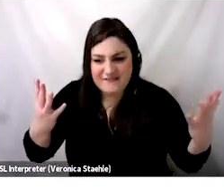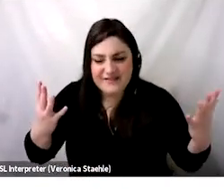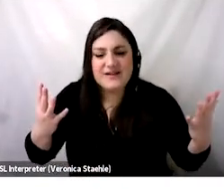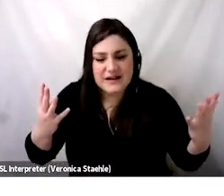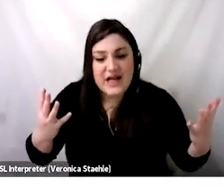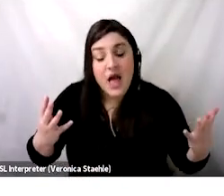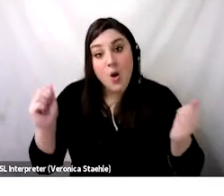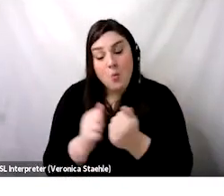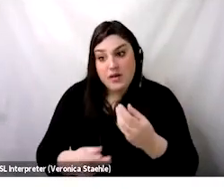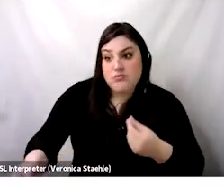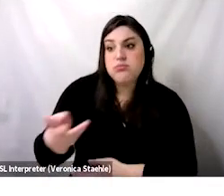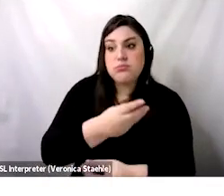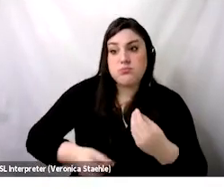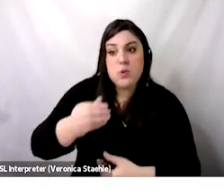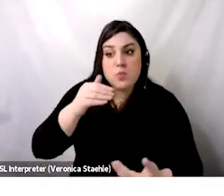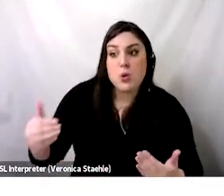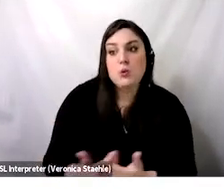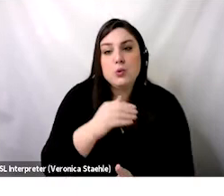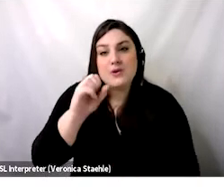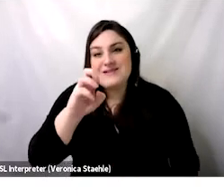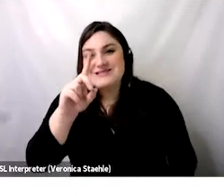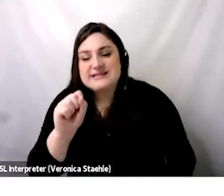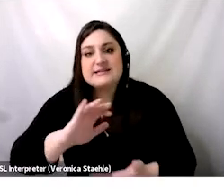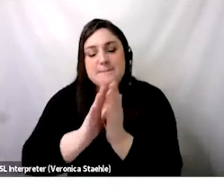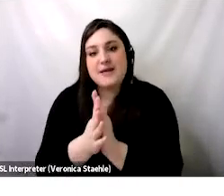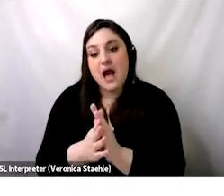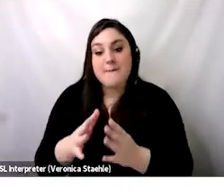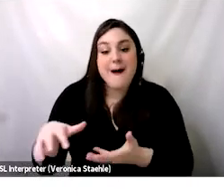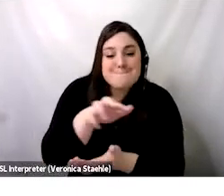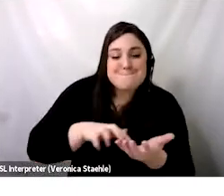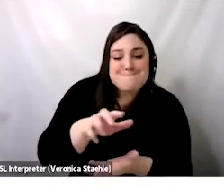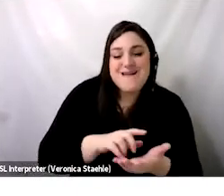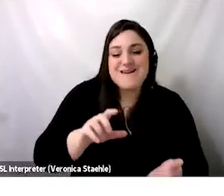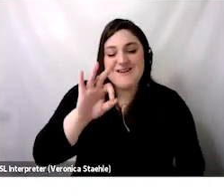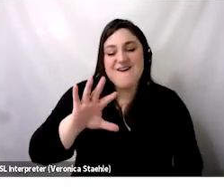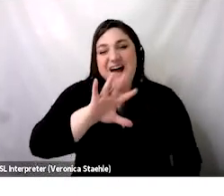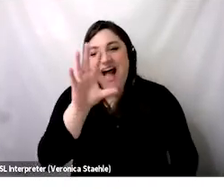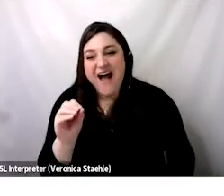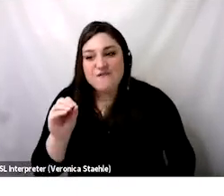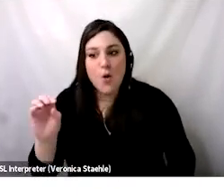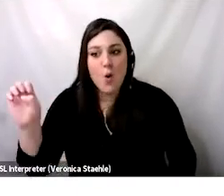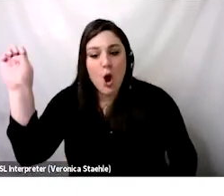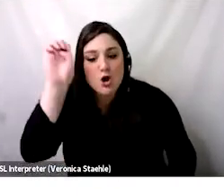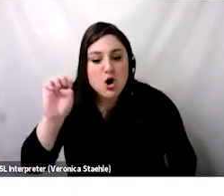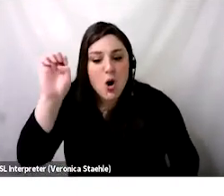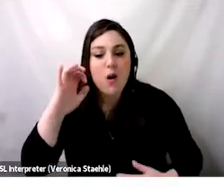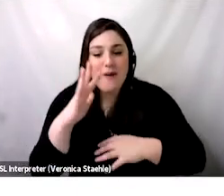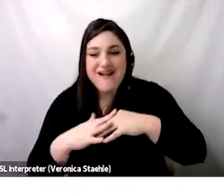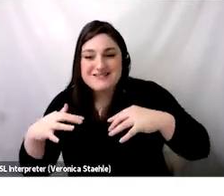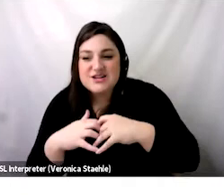became a mixture of Afro, Euro, Indigenous cornucopia of different food ways of